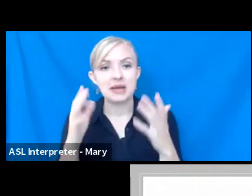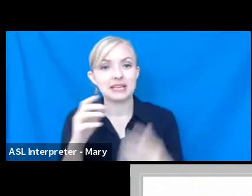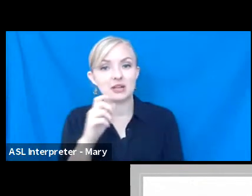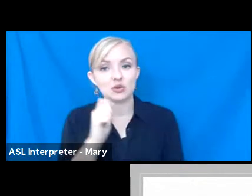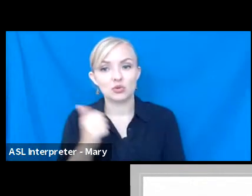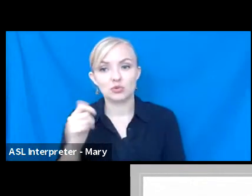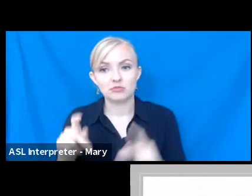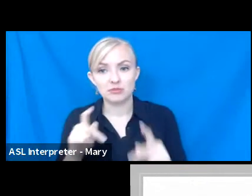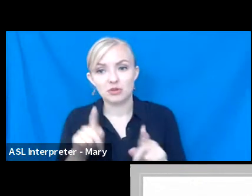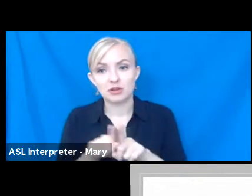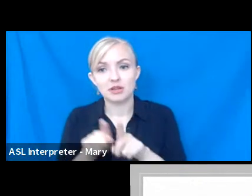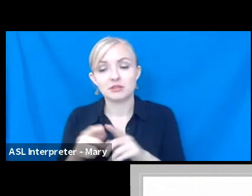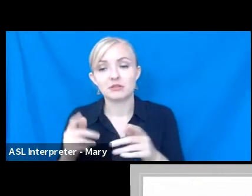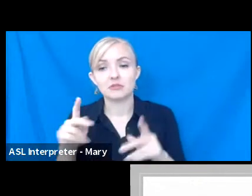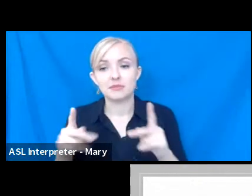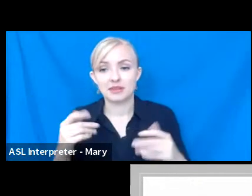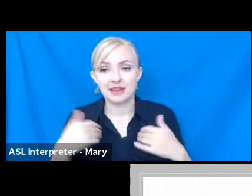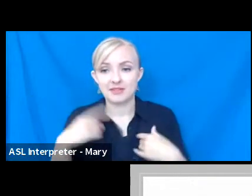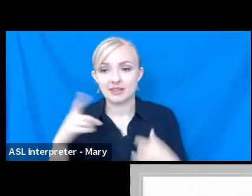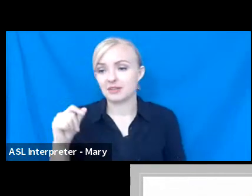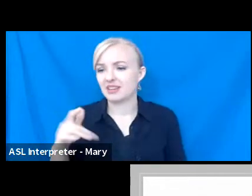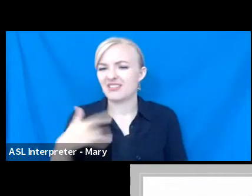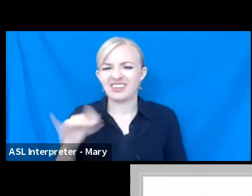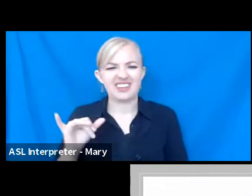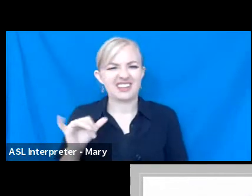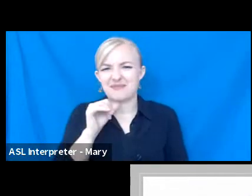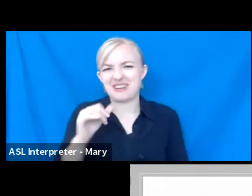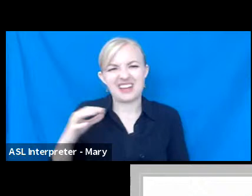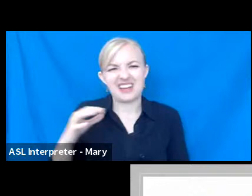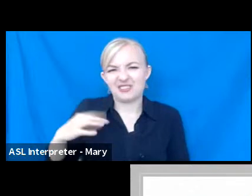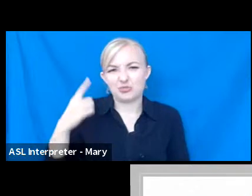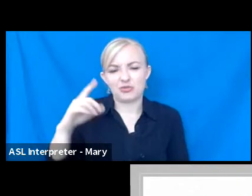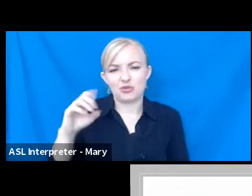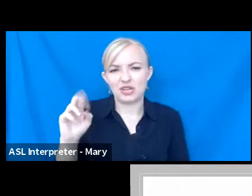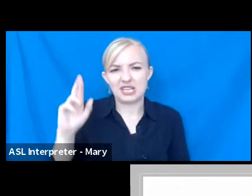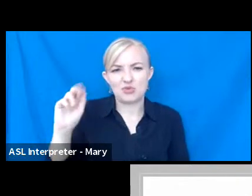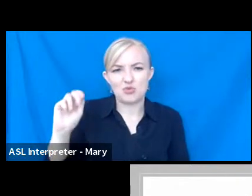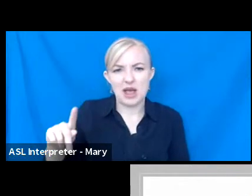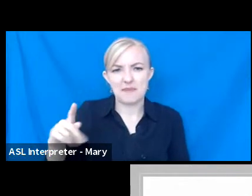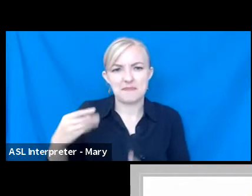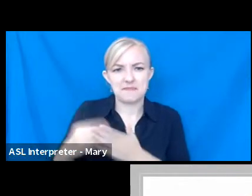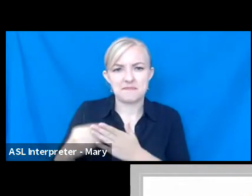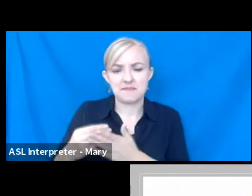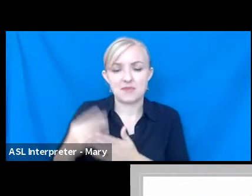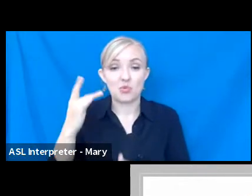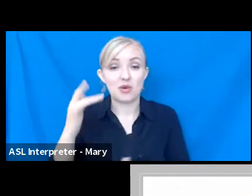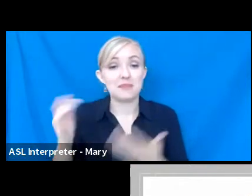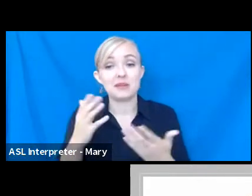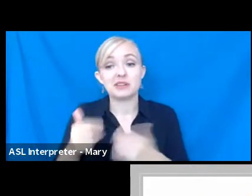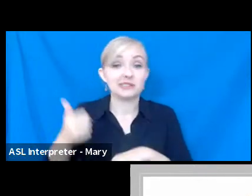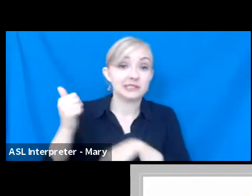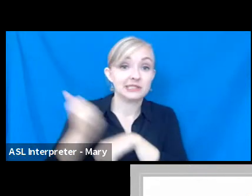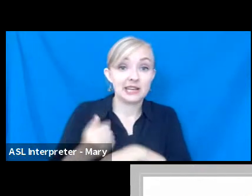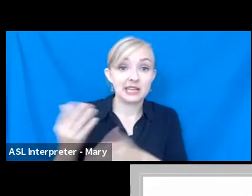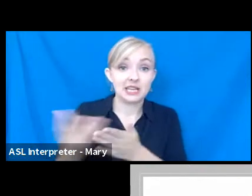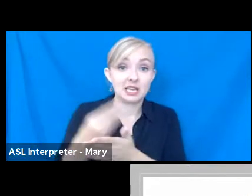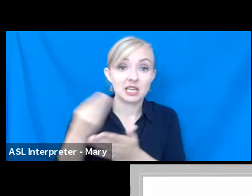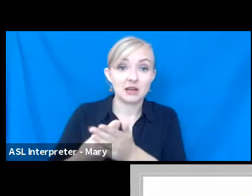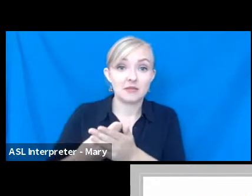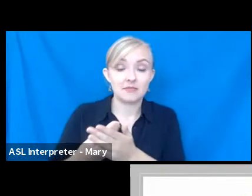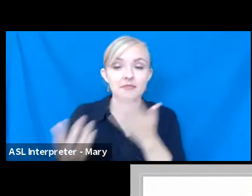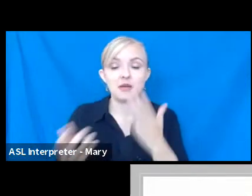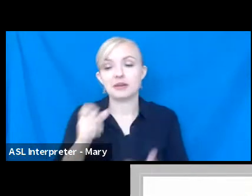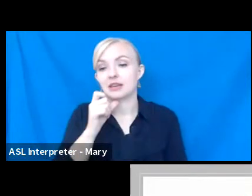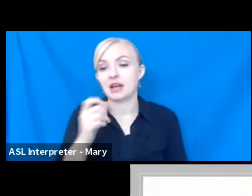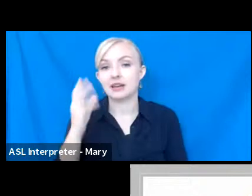with disabilities who feel that they're not eligible for ERAP funds because they're on fixed incomes and they may not have